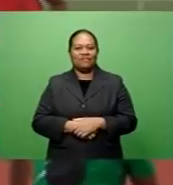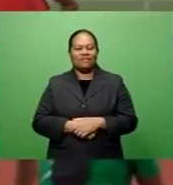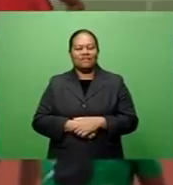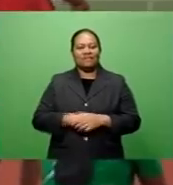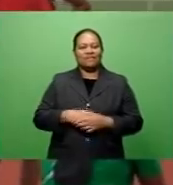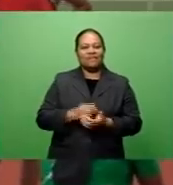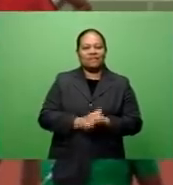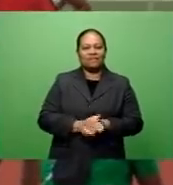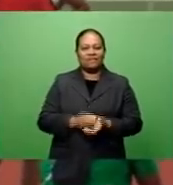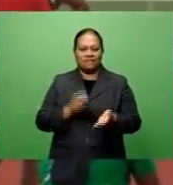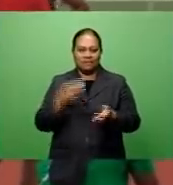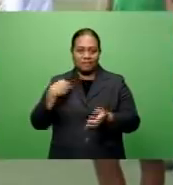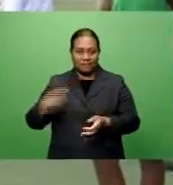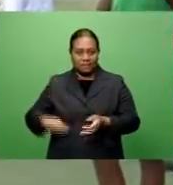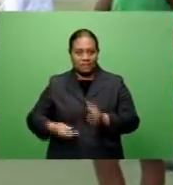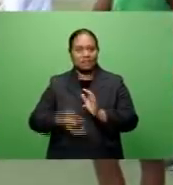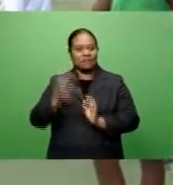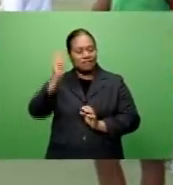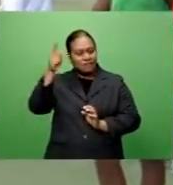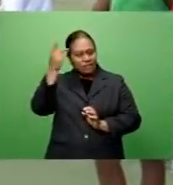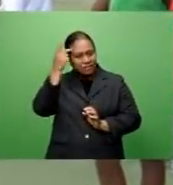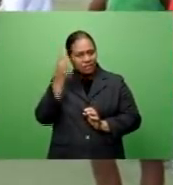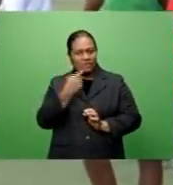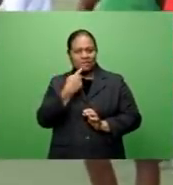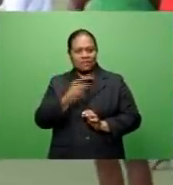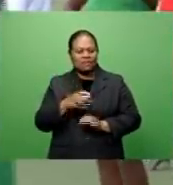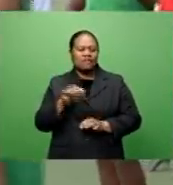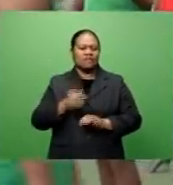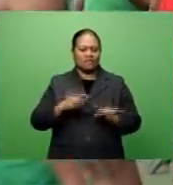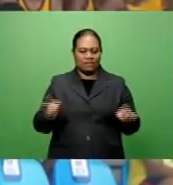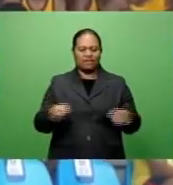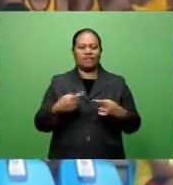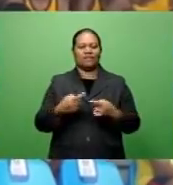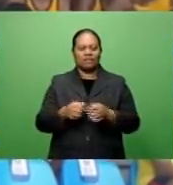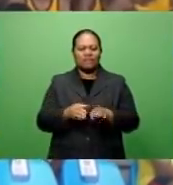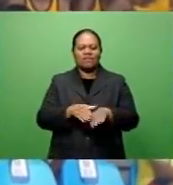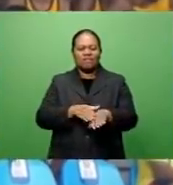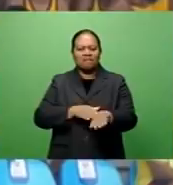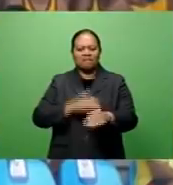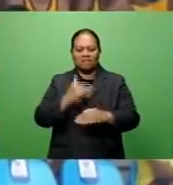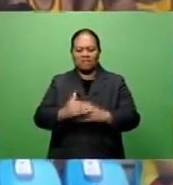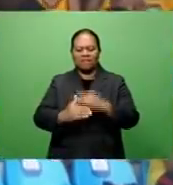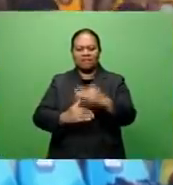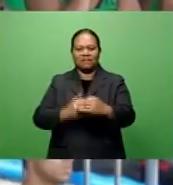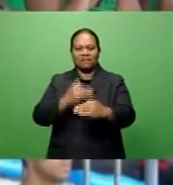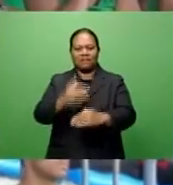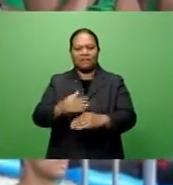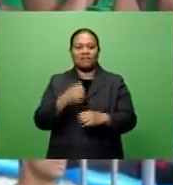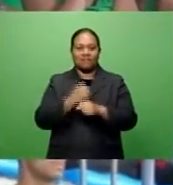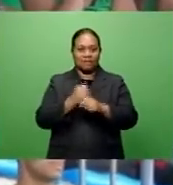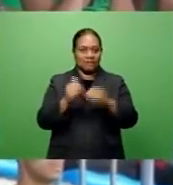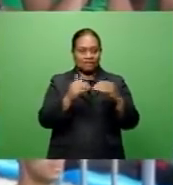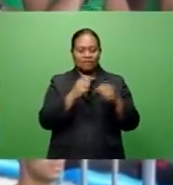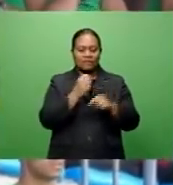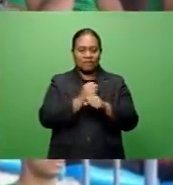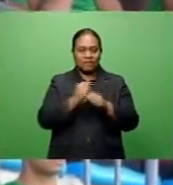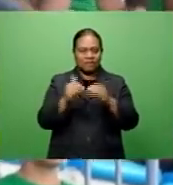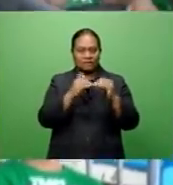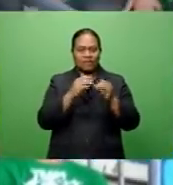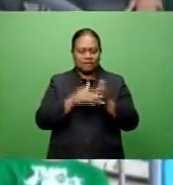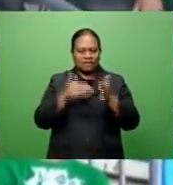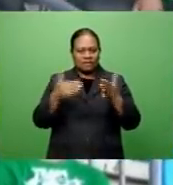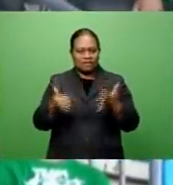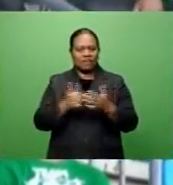Principal Aquila Vute says they are taking one competition at a time, and first on the agenda is the Super Zone 2